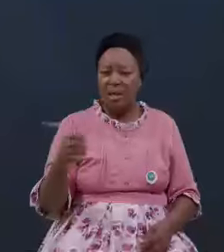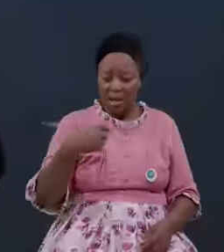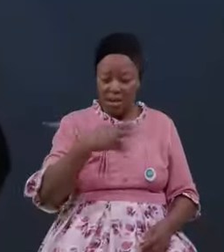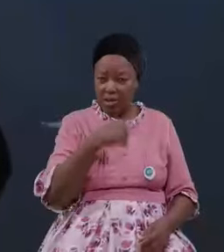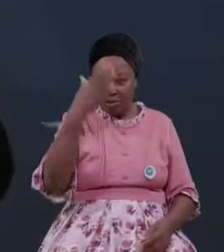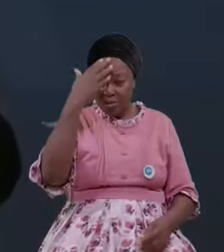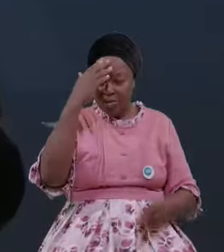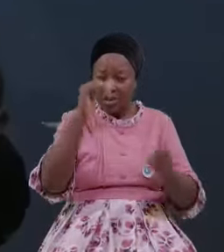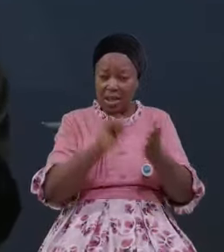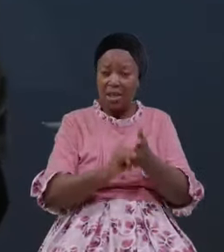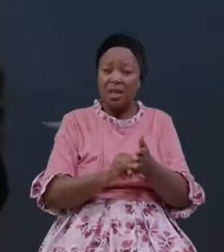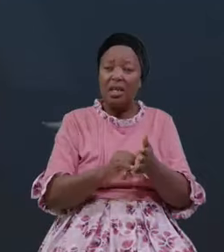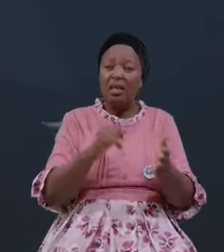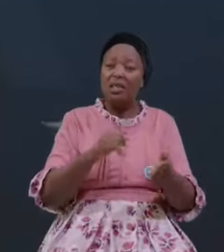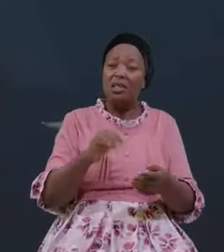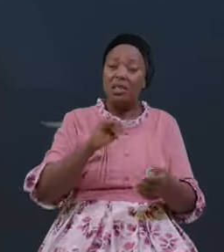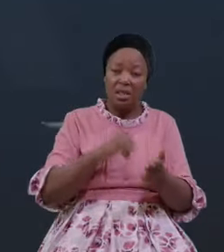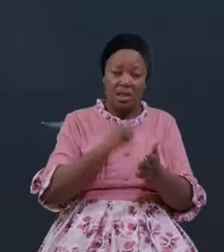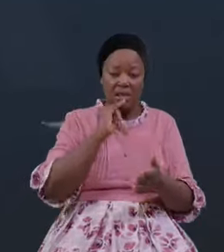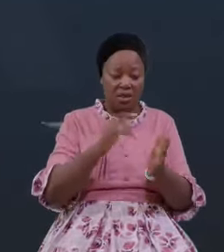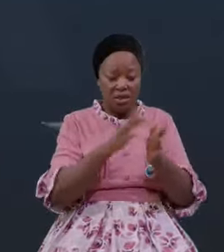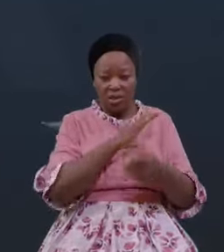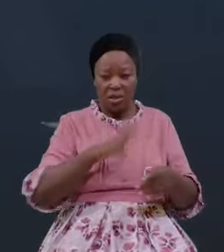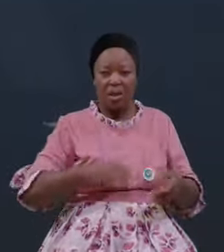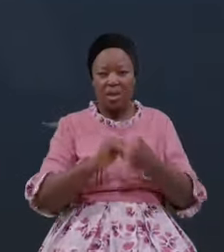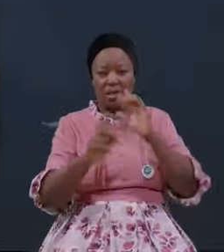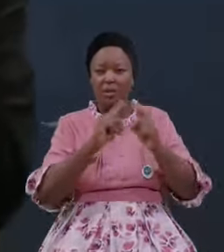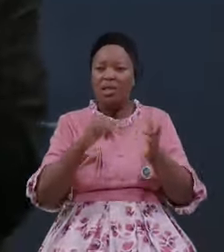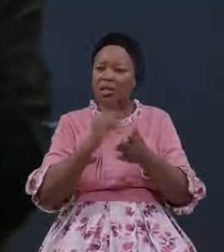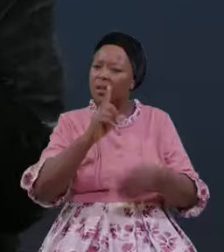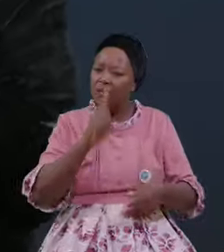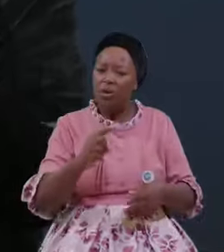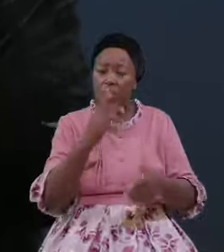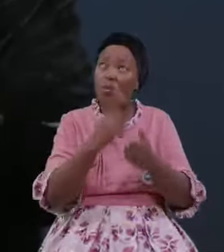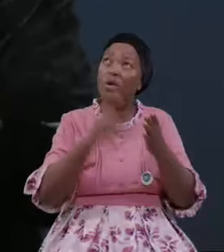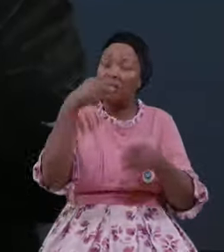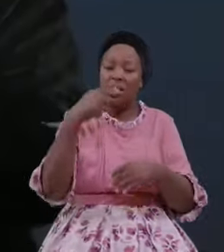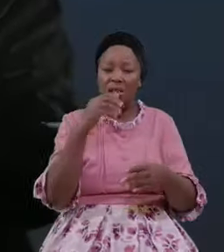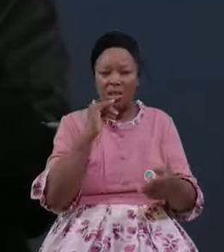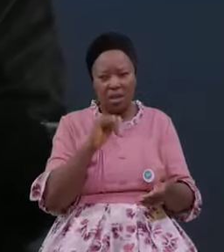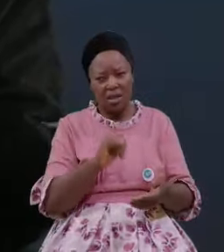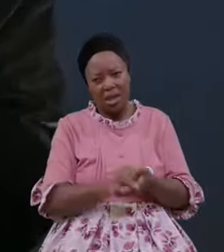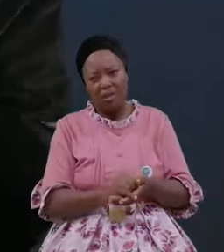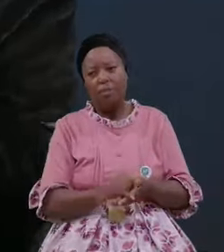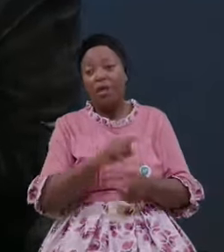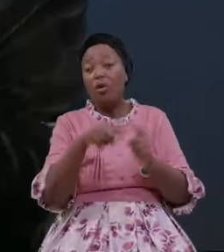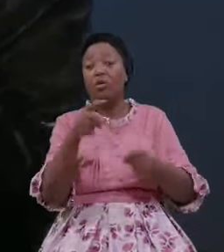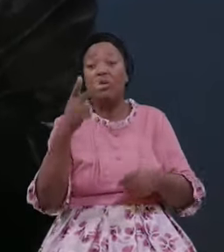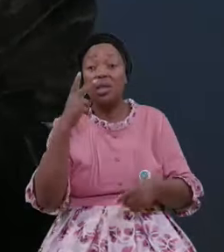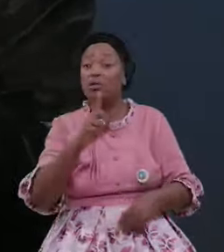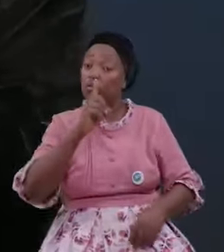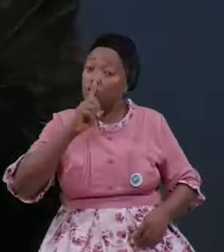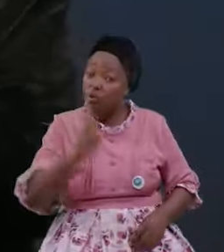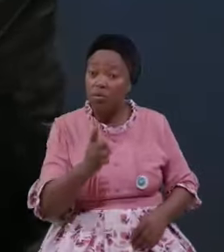a fact. It's a fact. What he's saying is, when you see a fact, whoever you are, will you